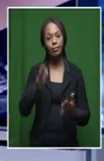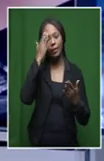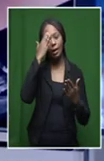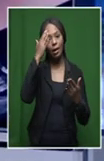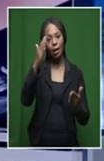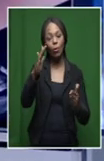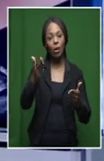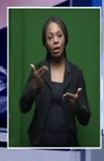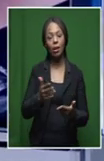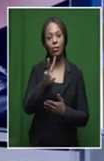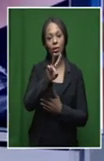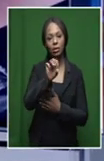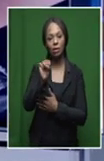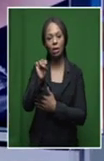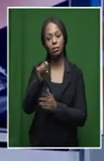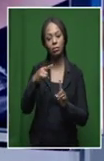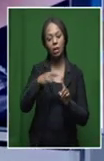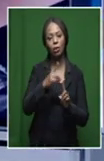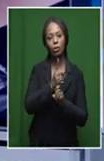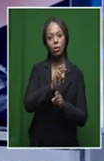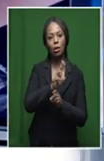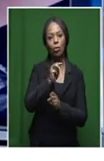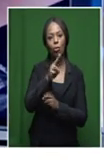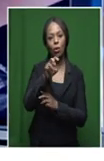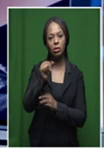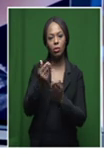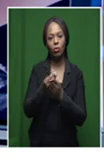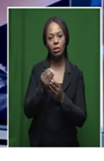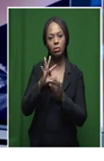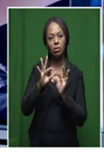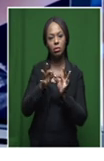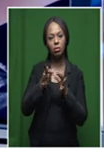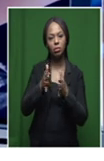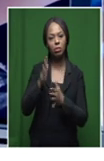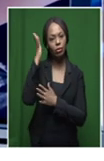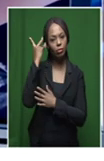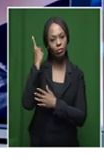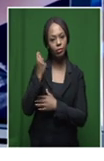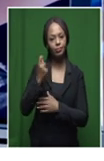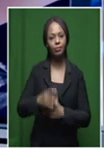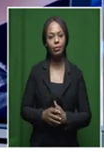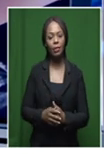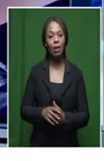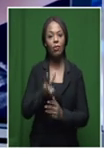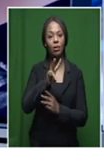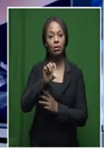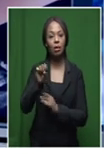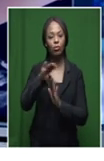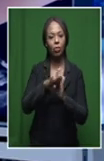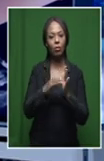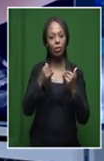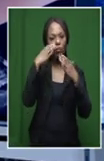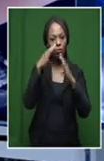and welcome. This is Vital Signs. I'm Dr. Nkosi Mtombeni, and signing with us today is Trifosa Ntswelengwe. On Vital Signs today, we focus on